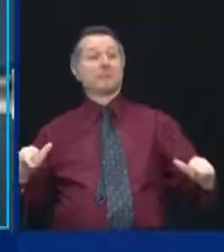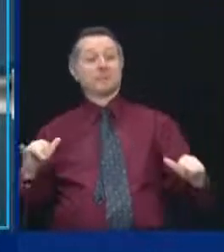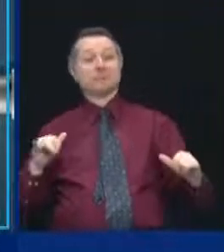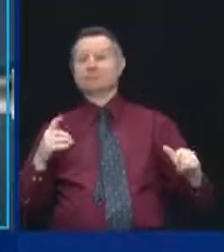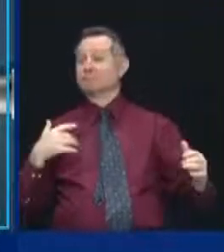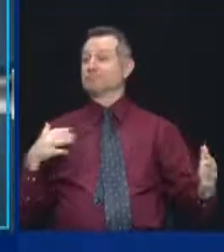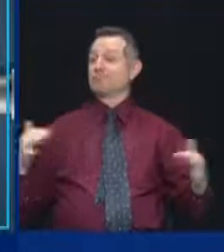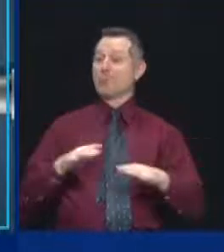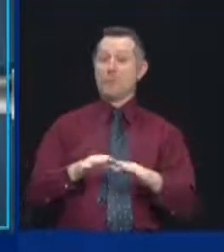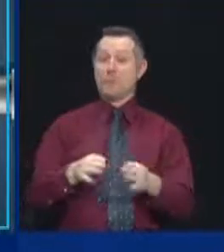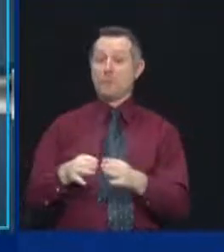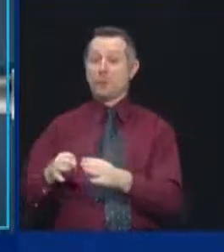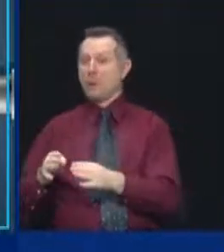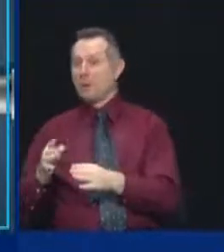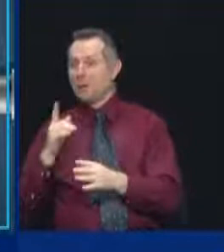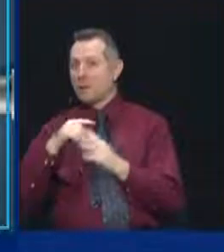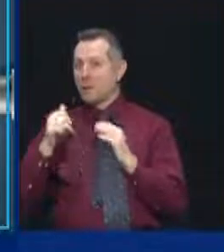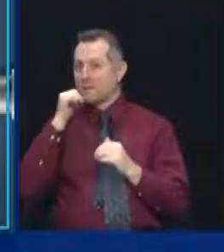continue to watch the numbers every day.